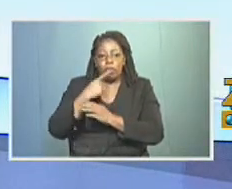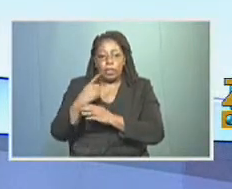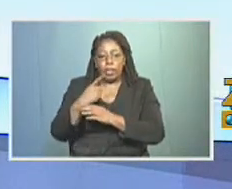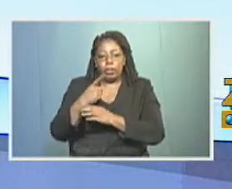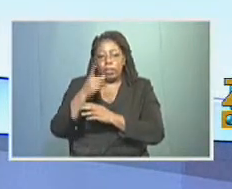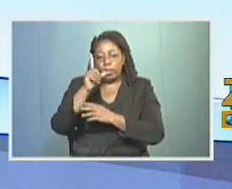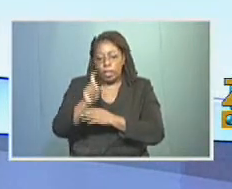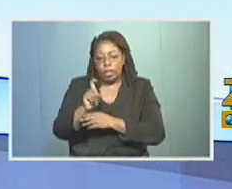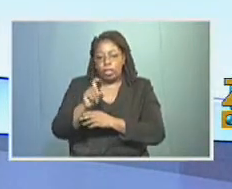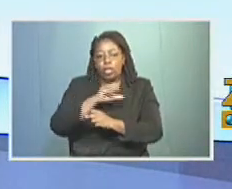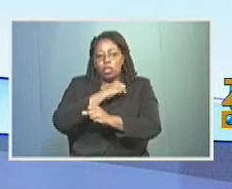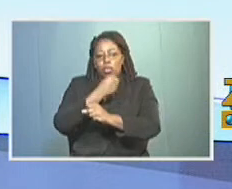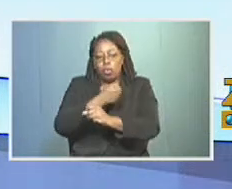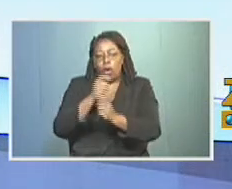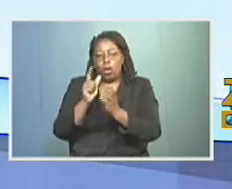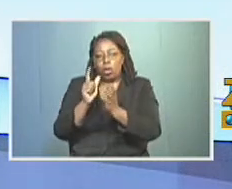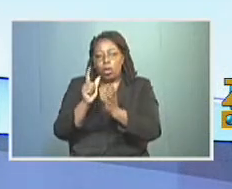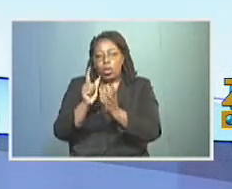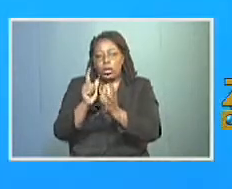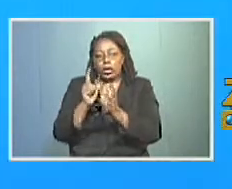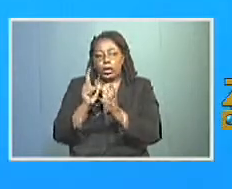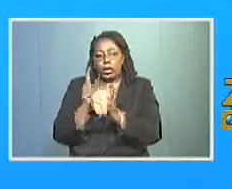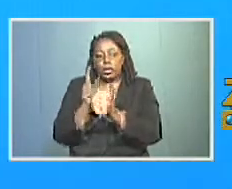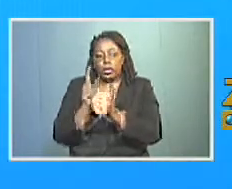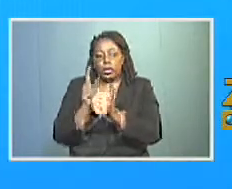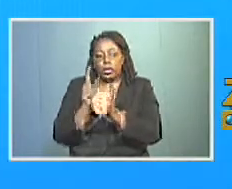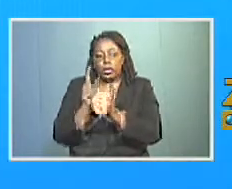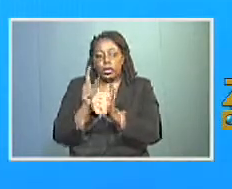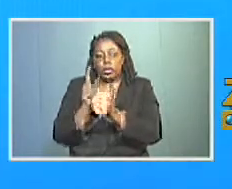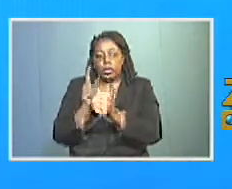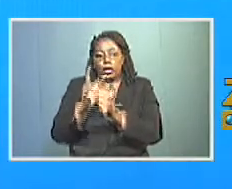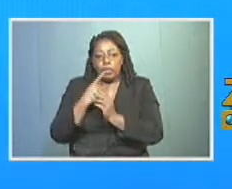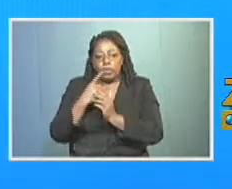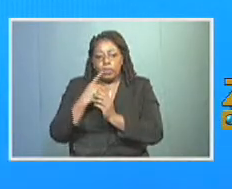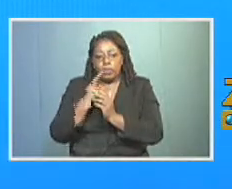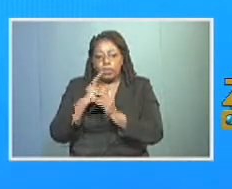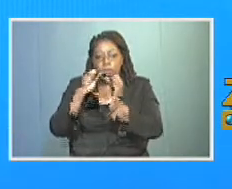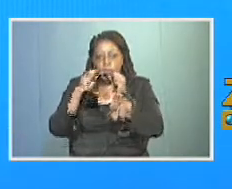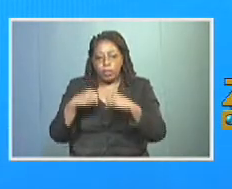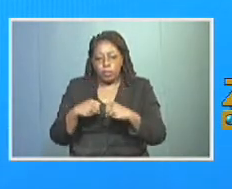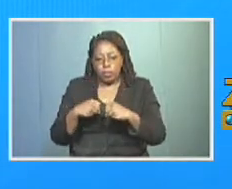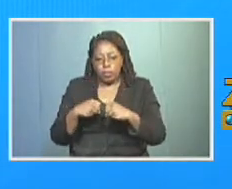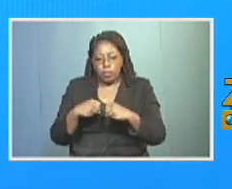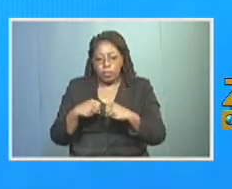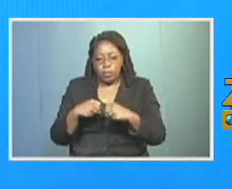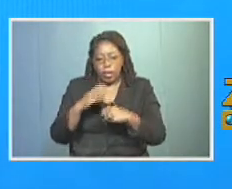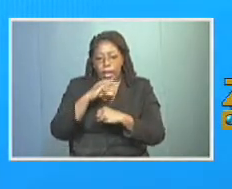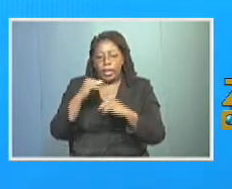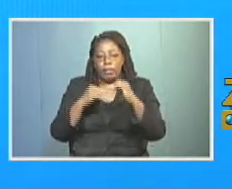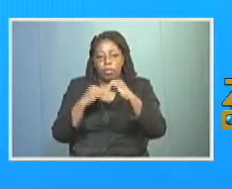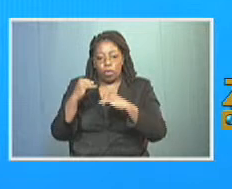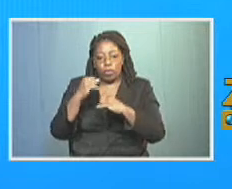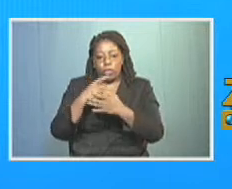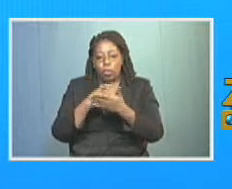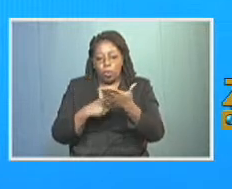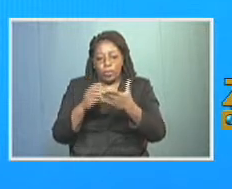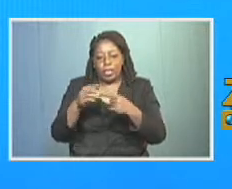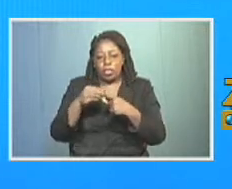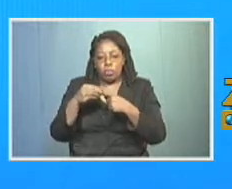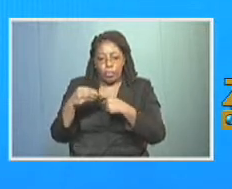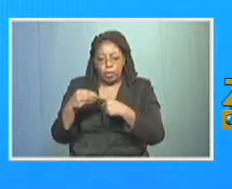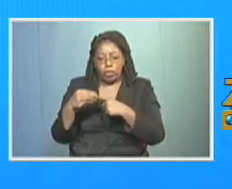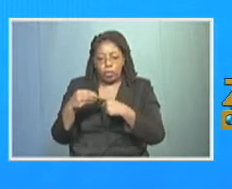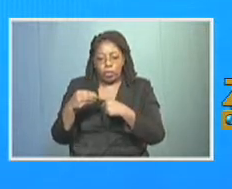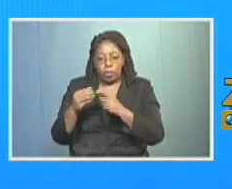laws, and that's not the only thing. We need systems and infrastructure, including courts and specialized